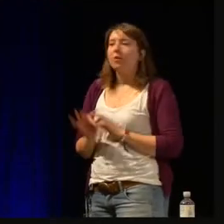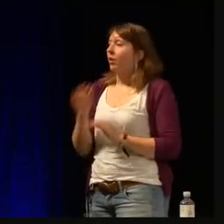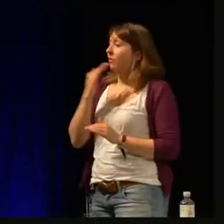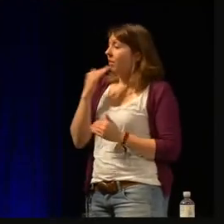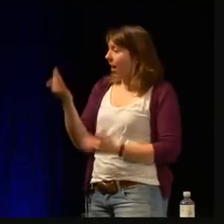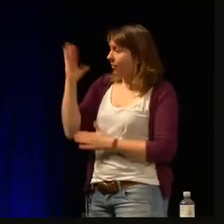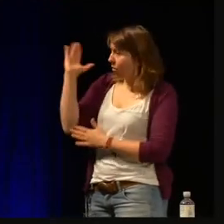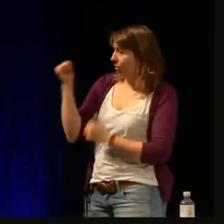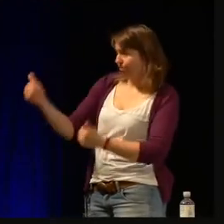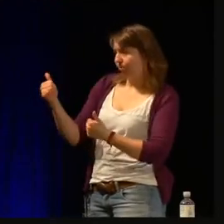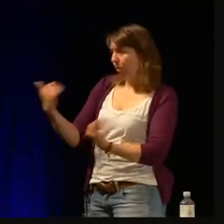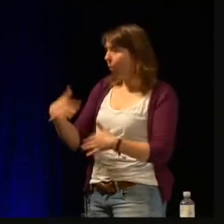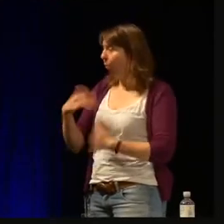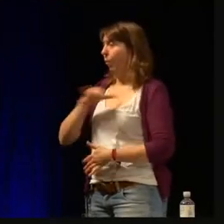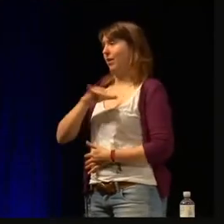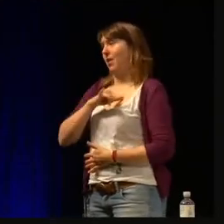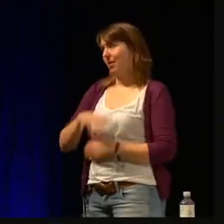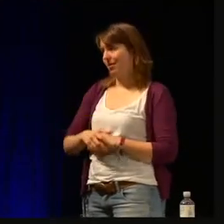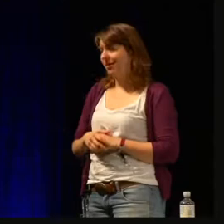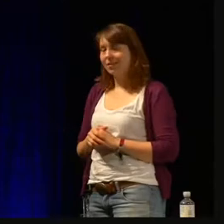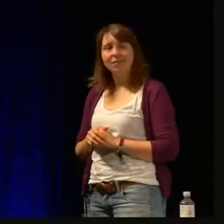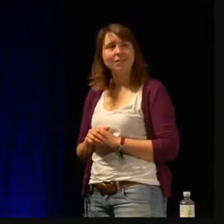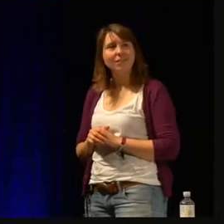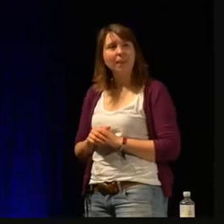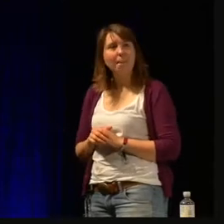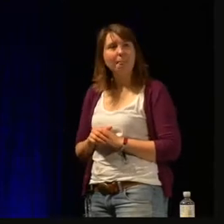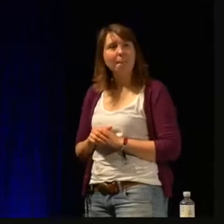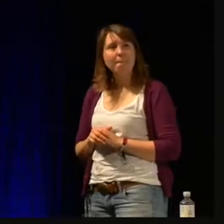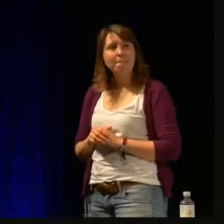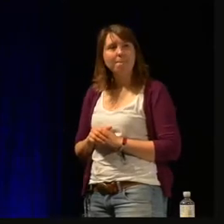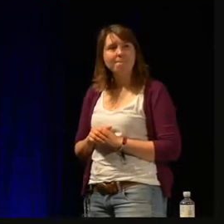Thank you very much for the talk. Really interesting.